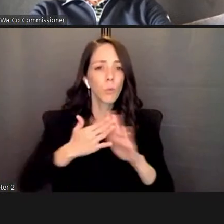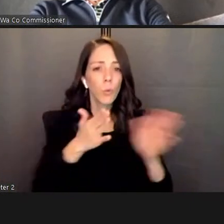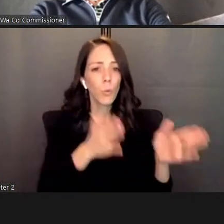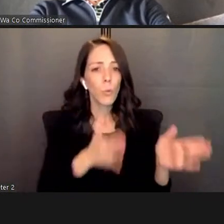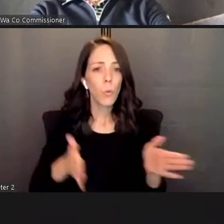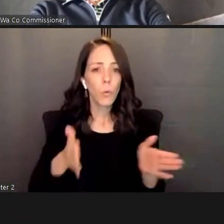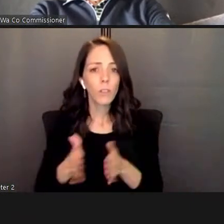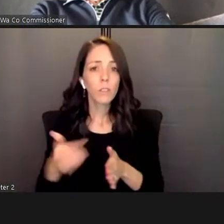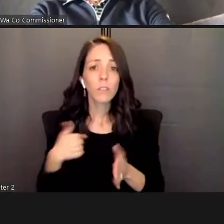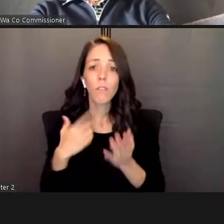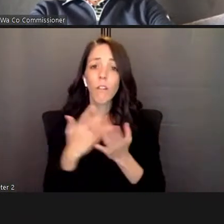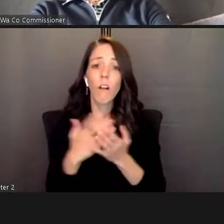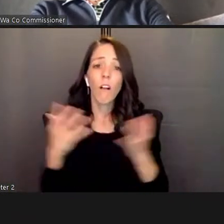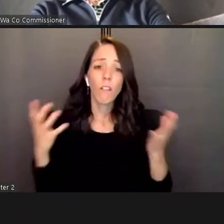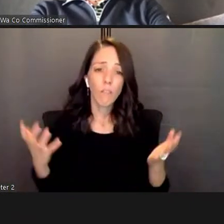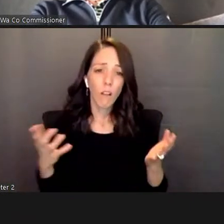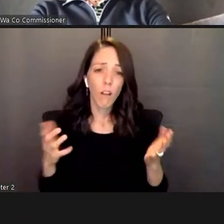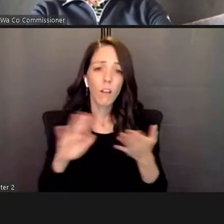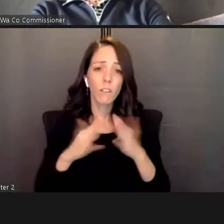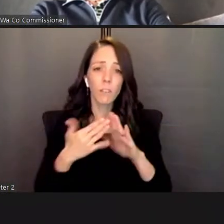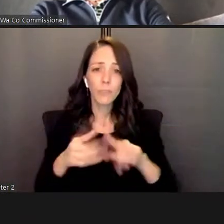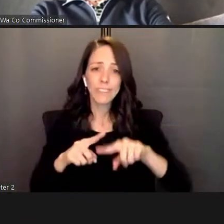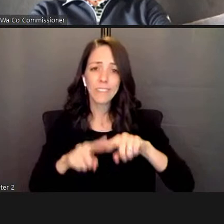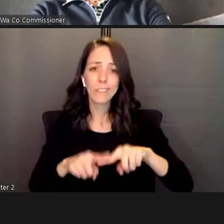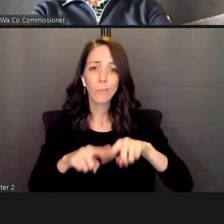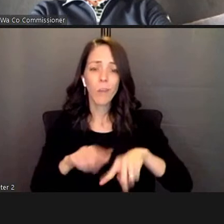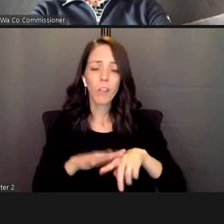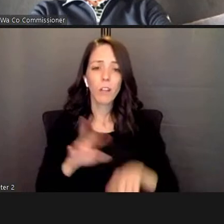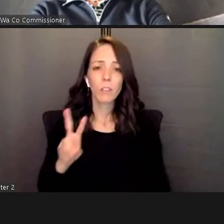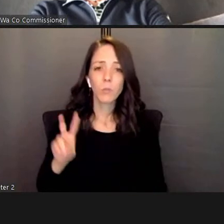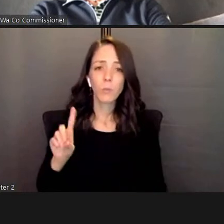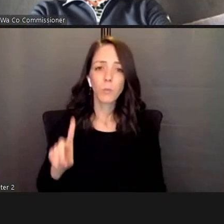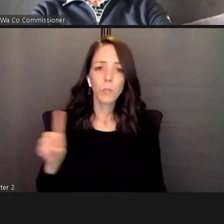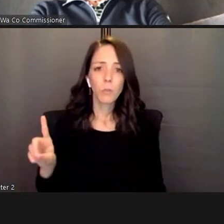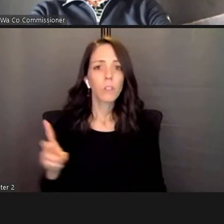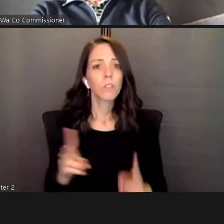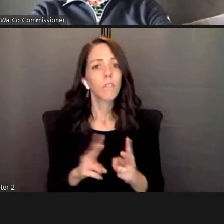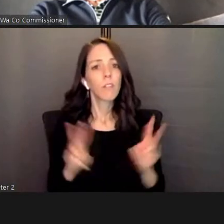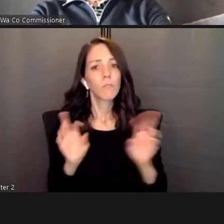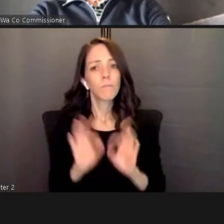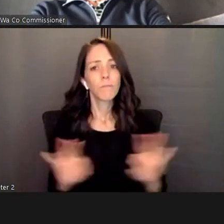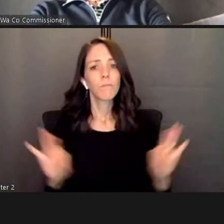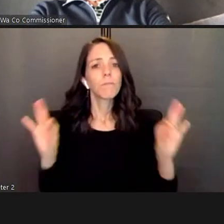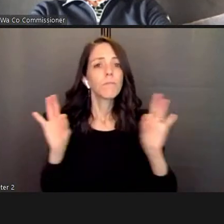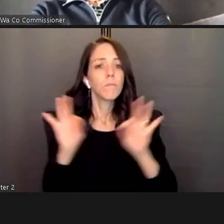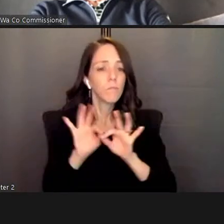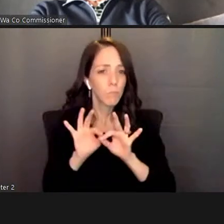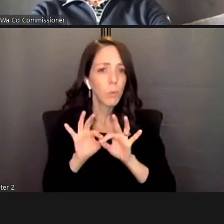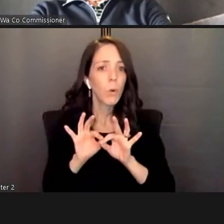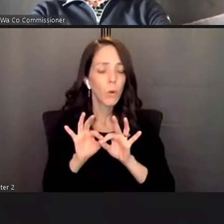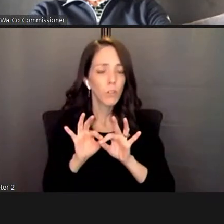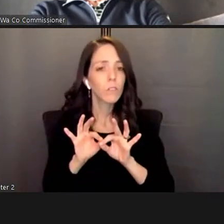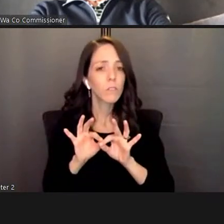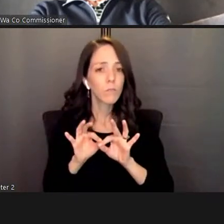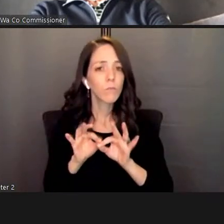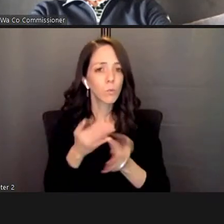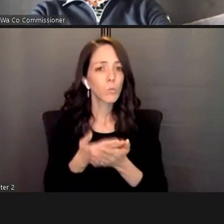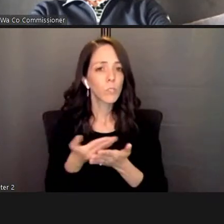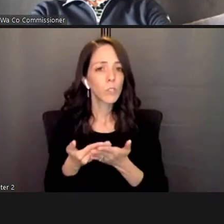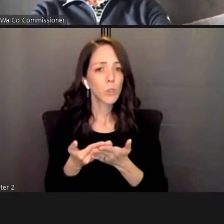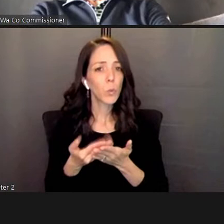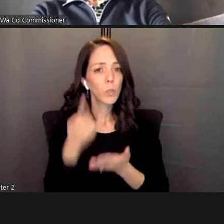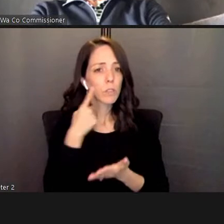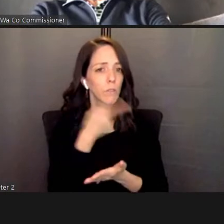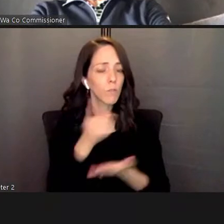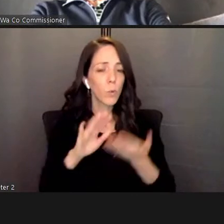lot of community depend on 211, and it's a very vital platform that our community reach